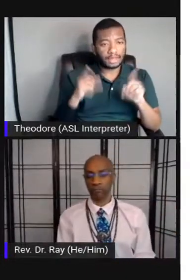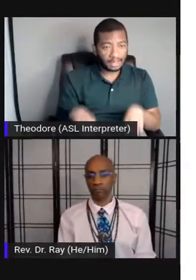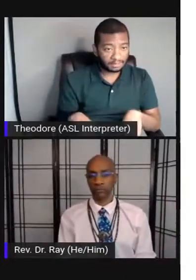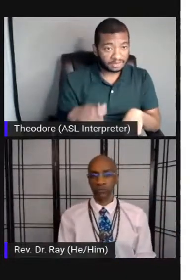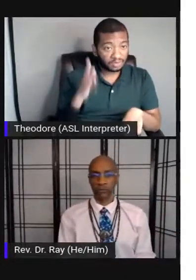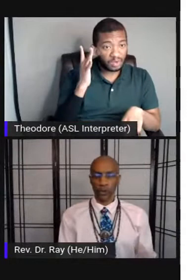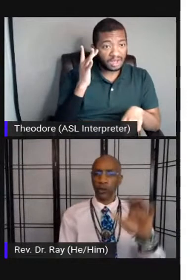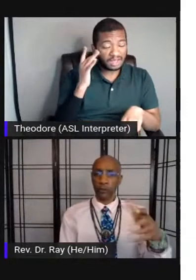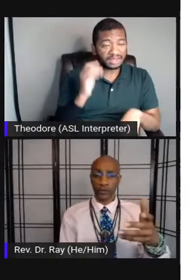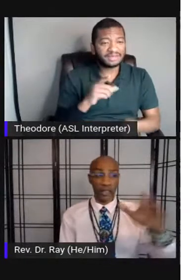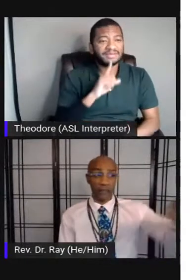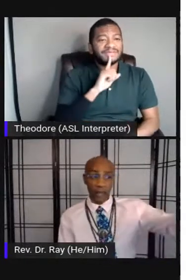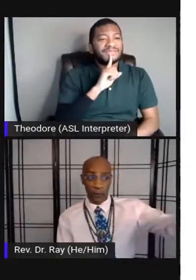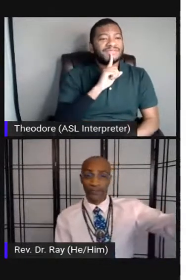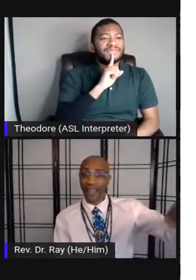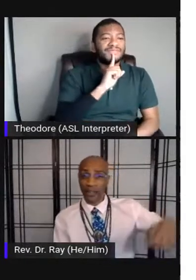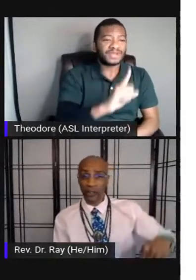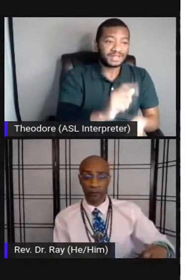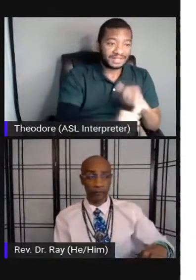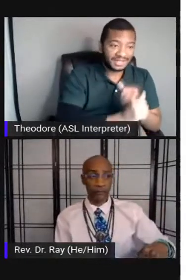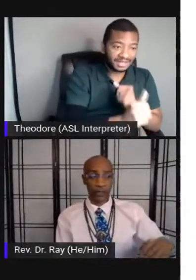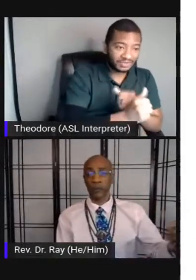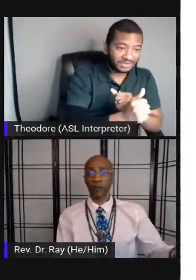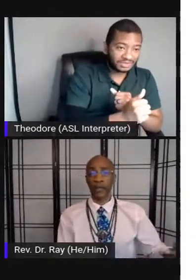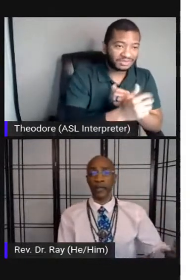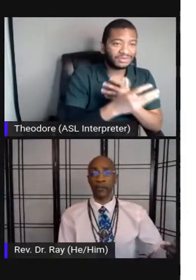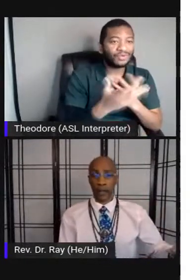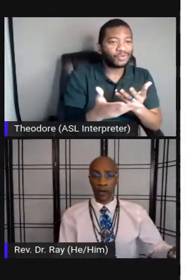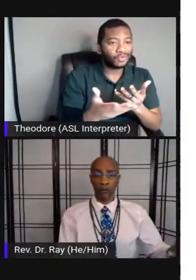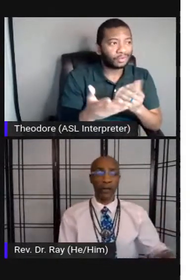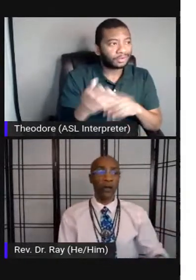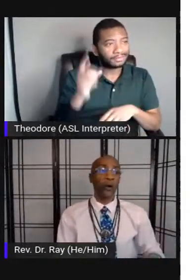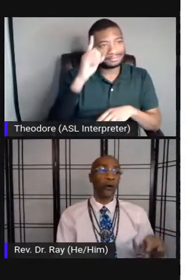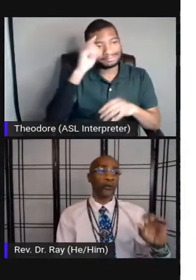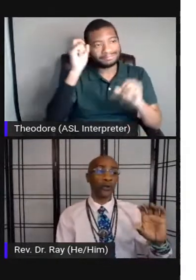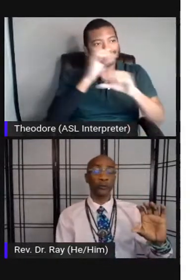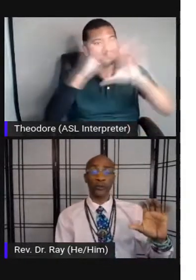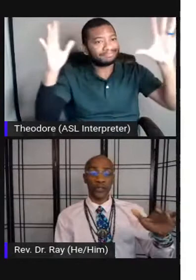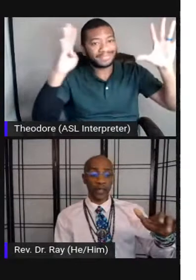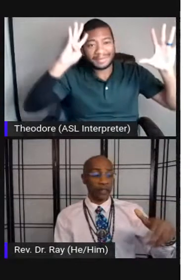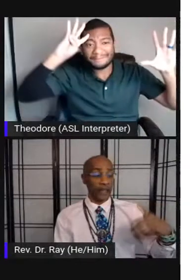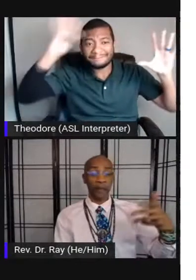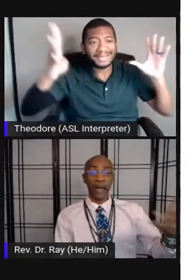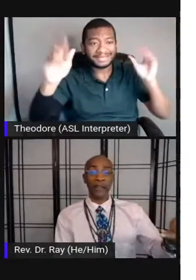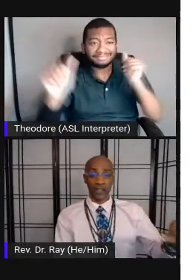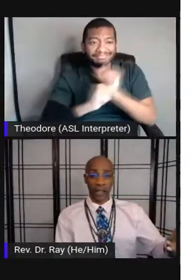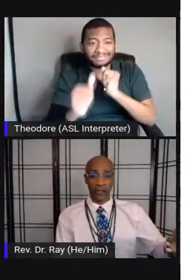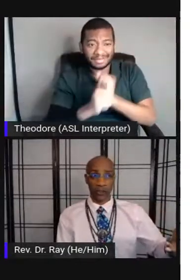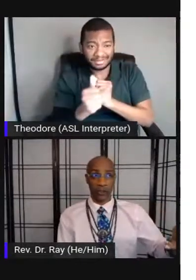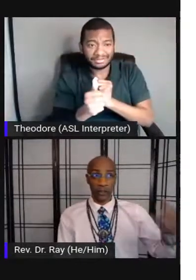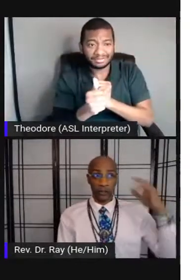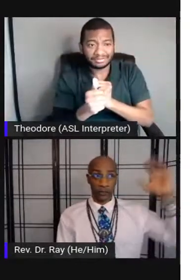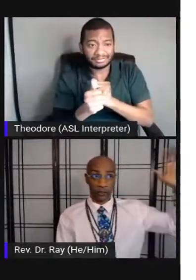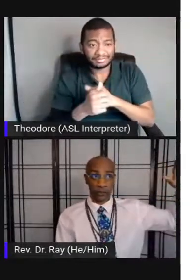danger. So you could perceive a real danger, someone's breaking into my home, or you could perceive an imagined